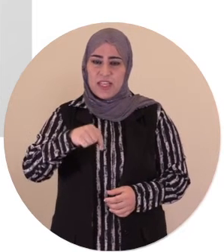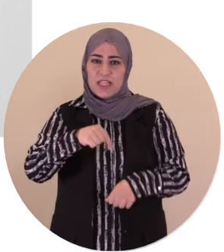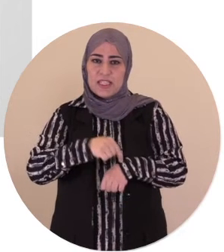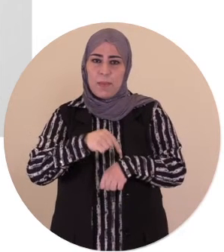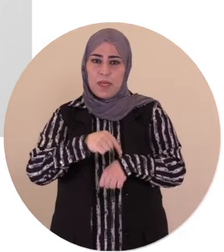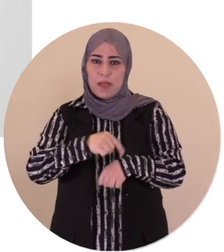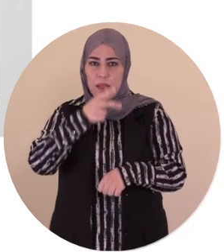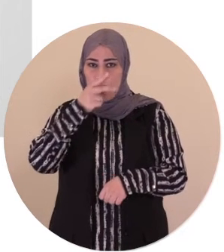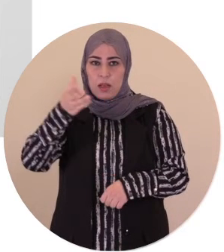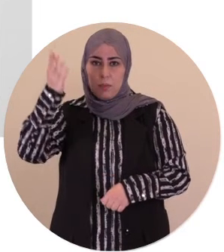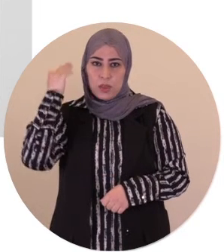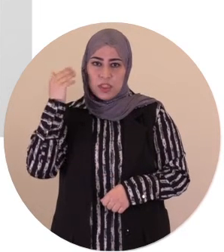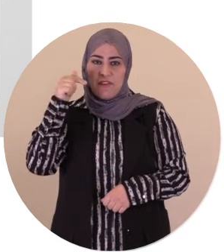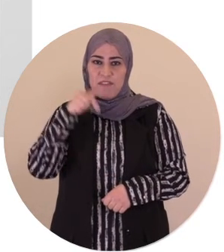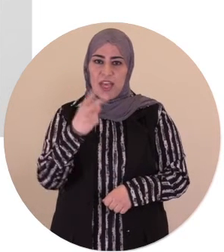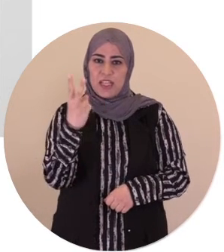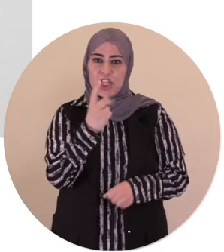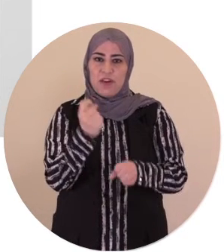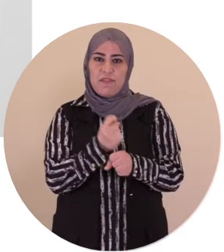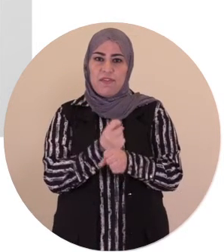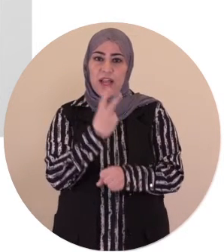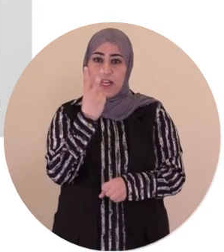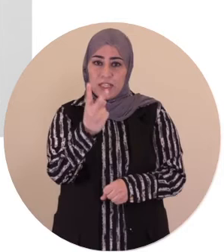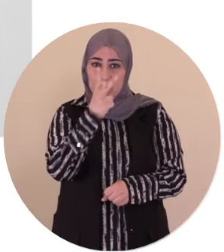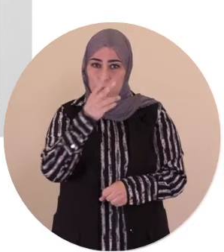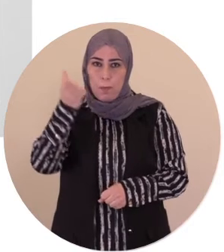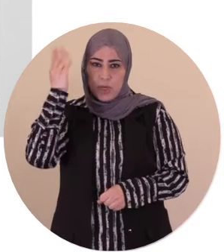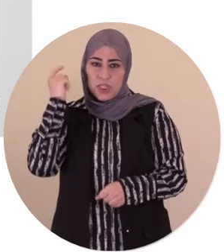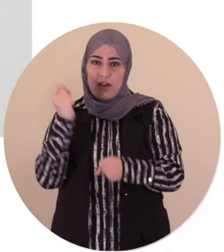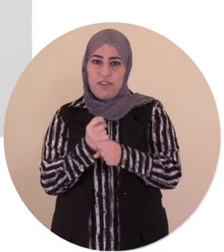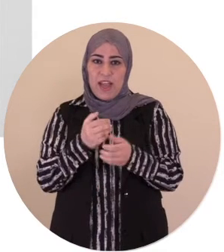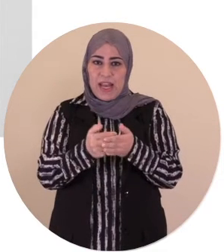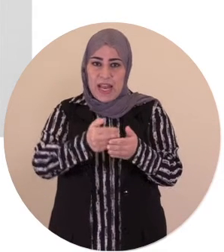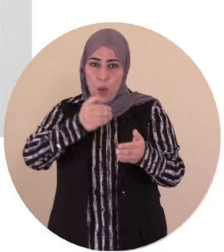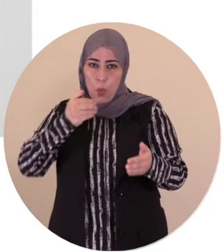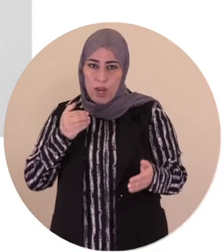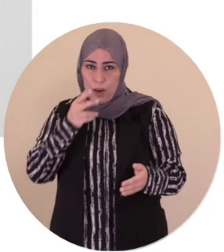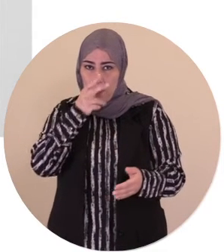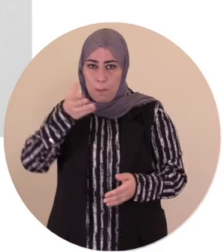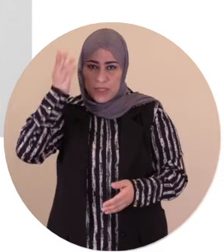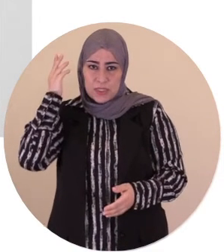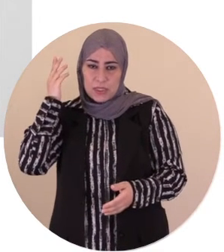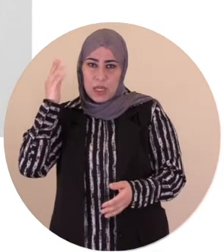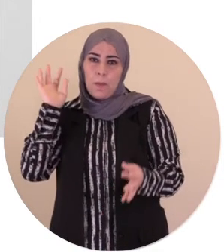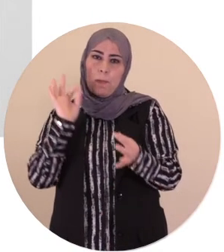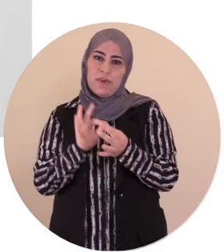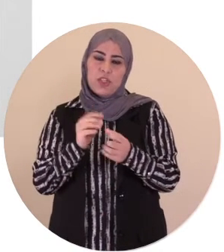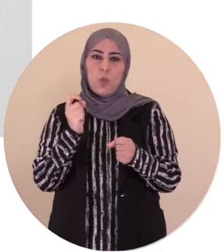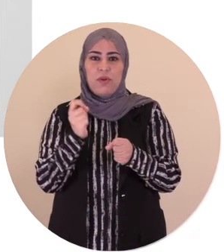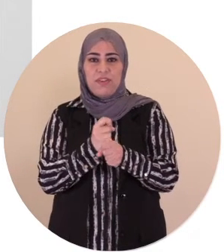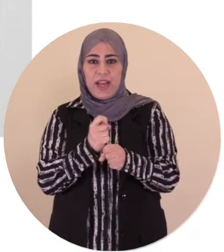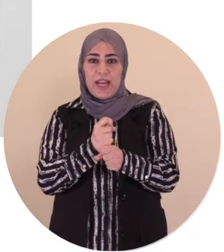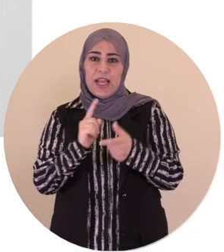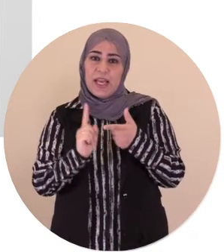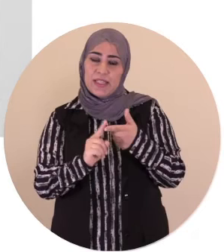in the past, we want to know what happened first. So, an action that was completed before